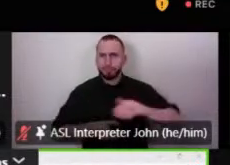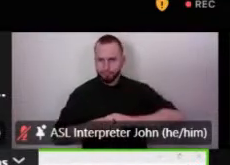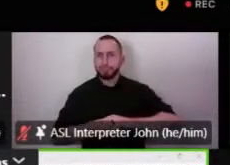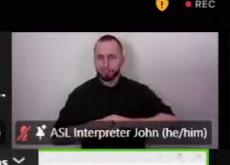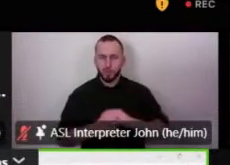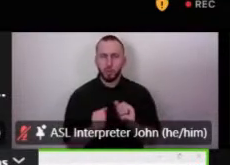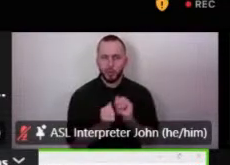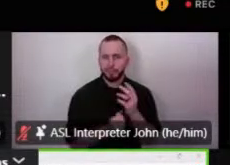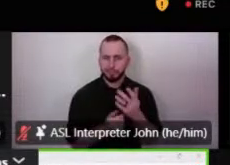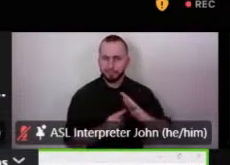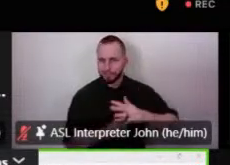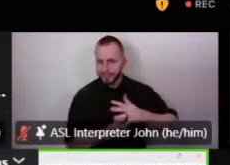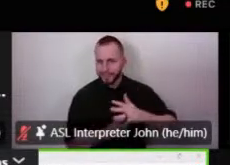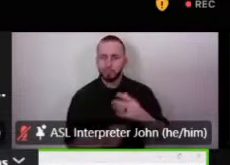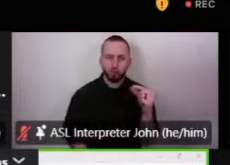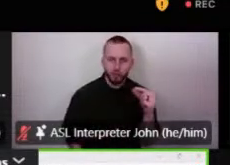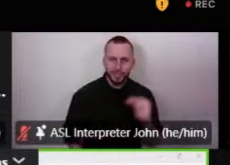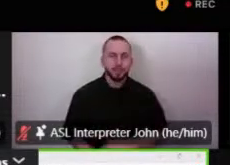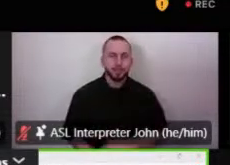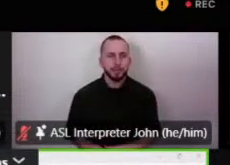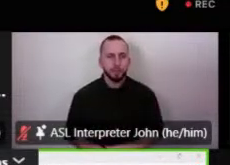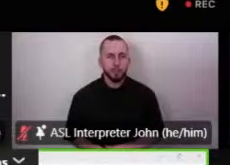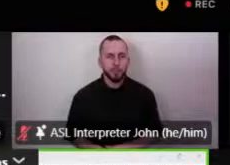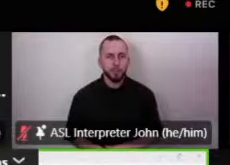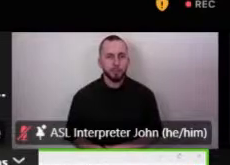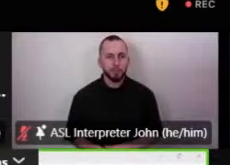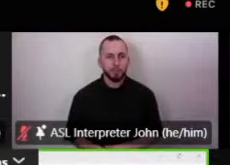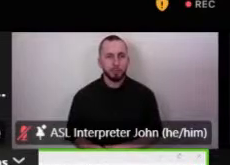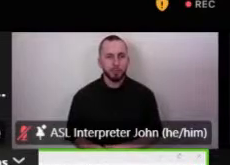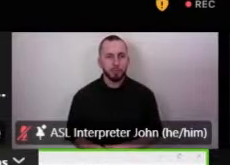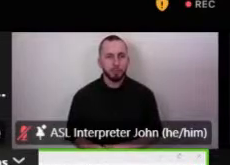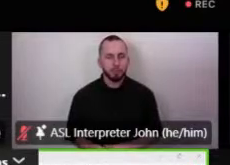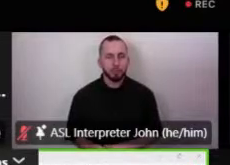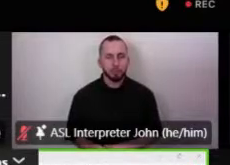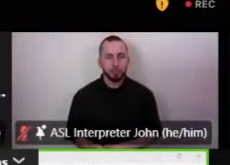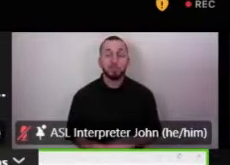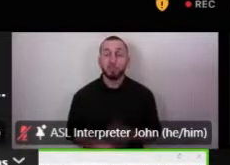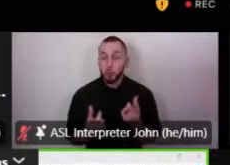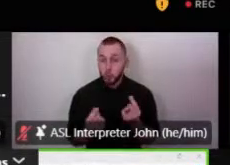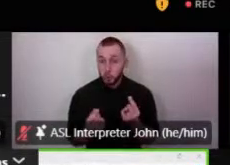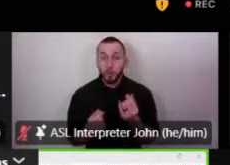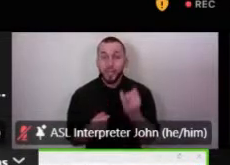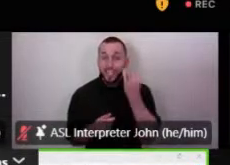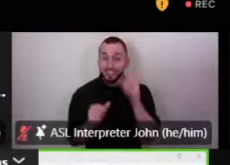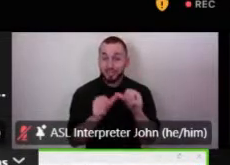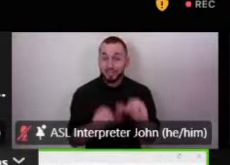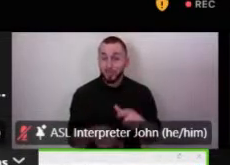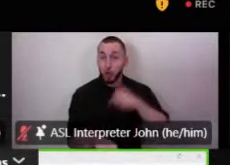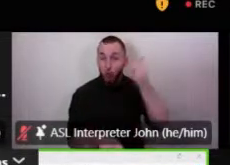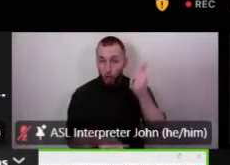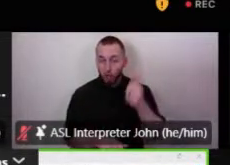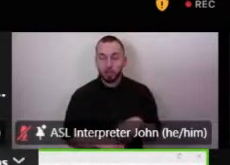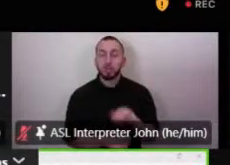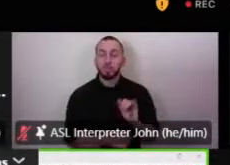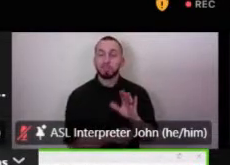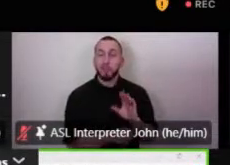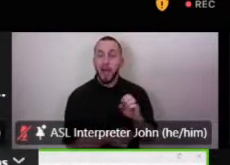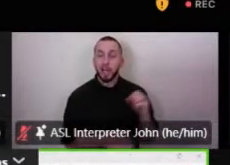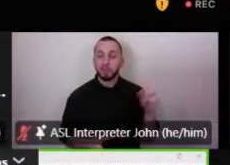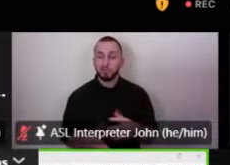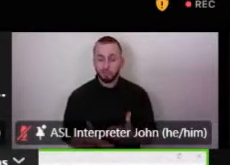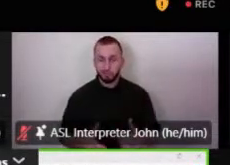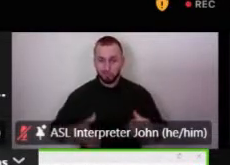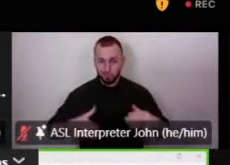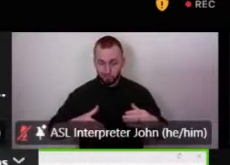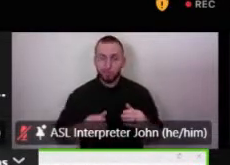happen to wilt, you can always make an ice bath. So ice with a little bit of water and throw your greens in there, and that should bring